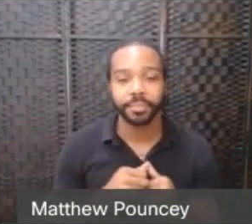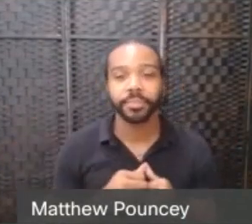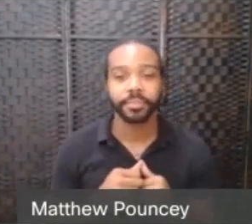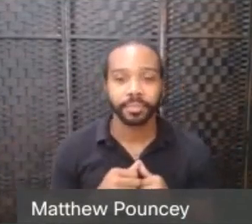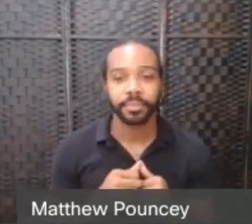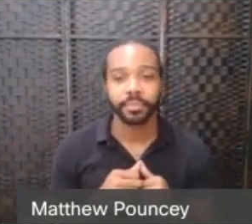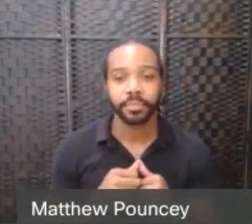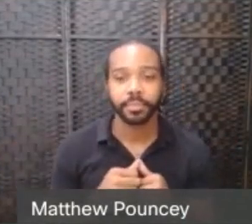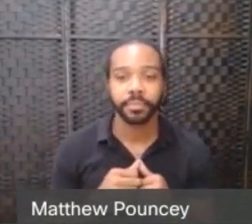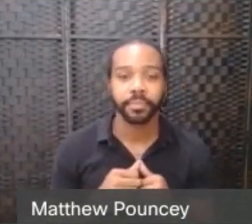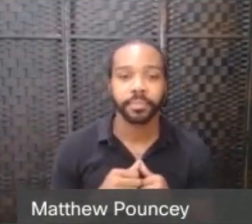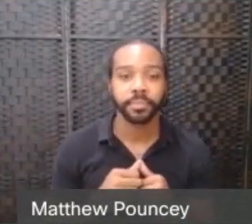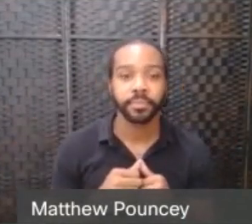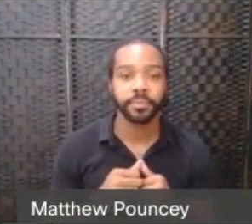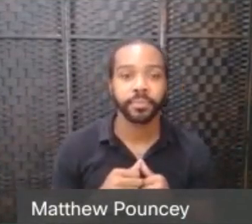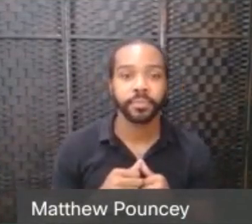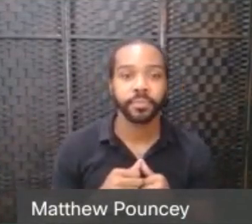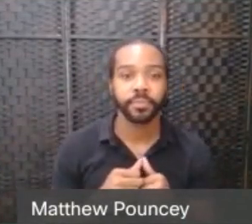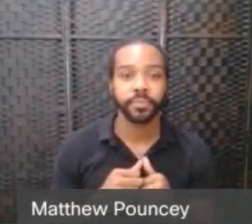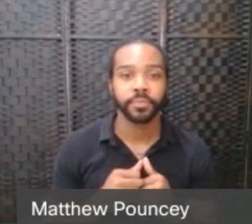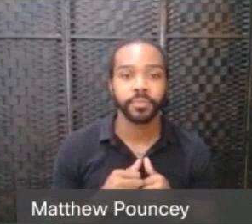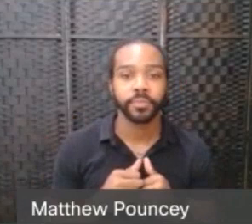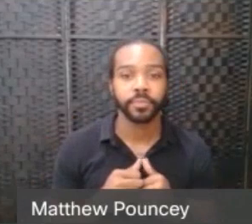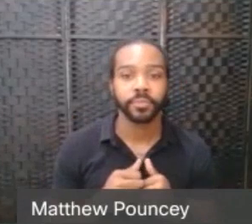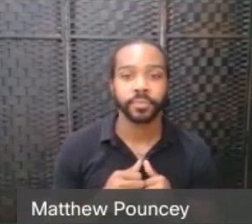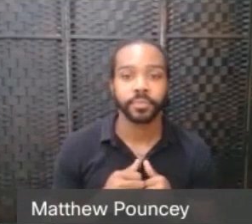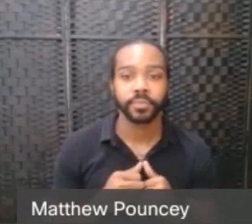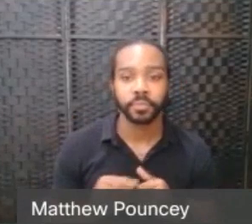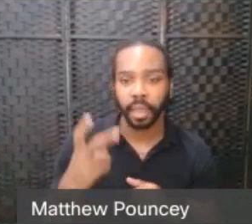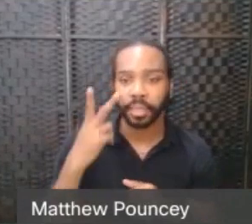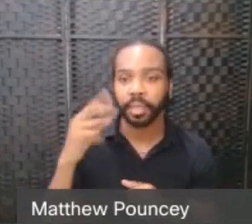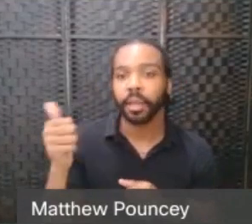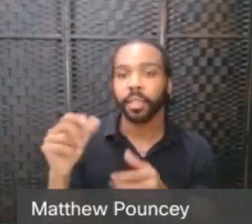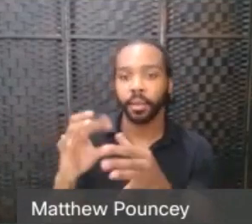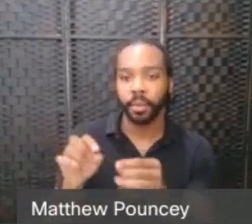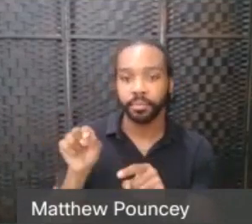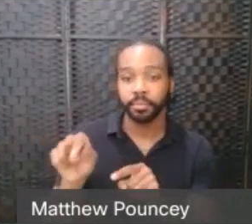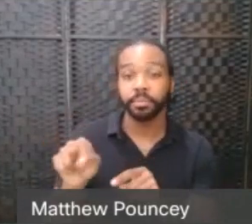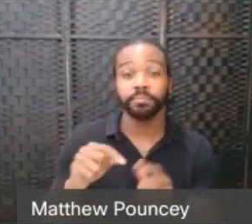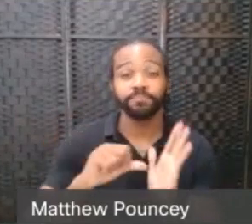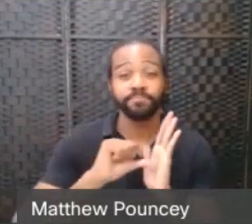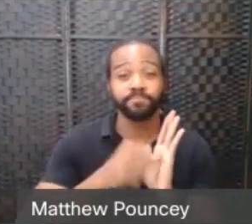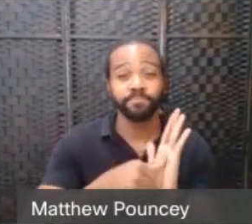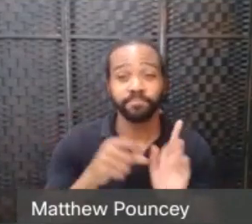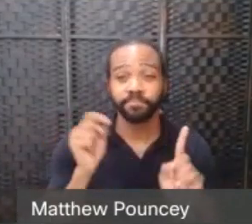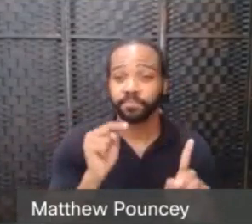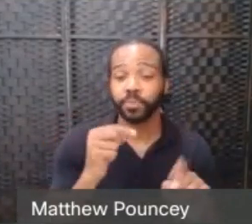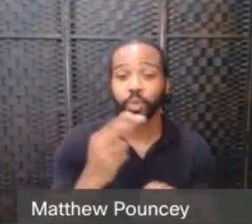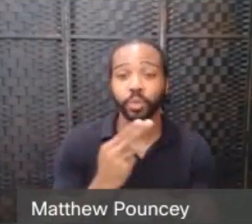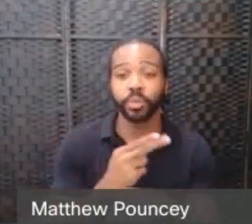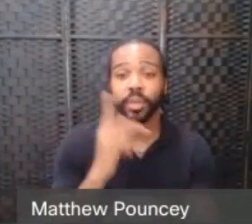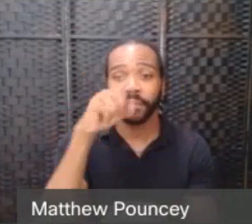And we have another one, especially the use of face shields in the home. They are